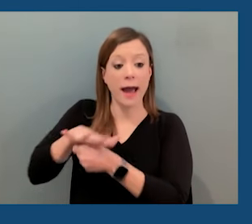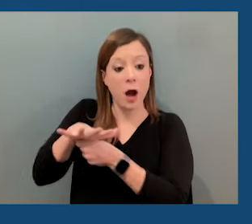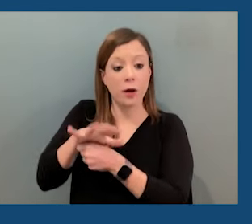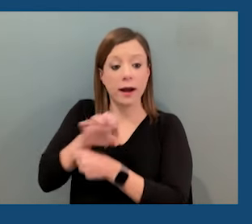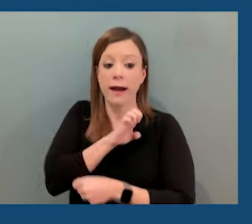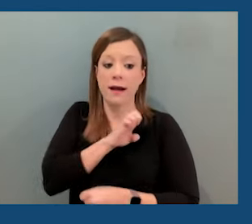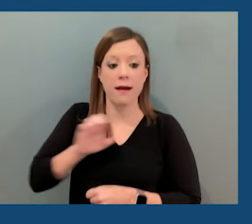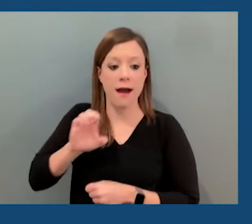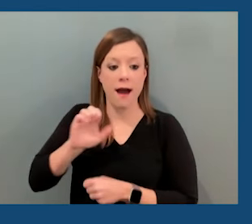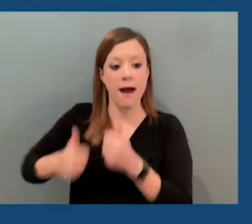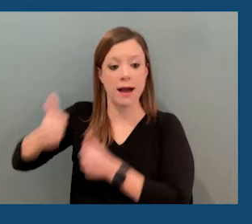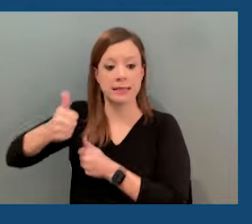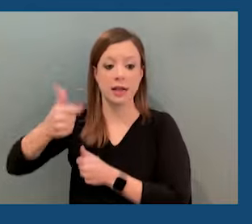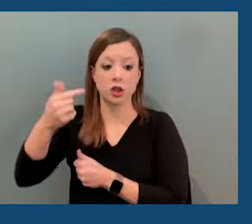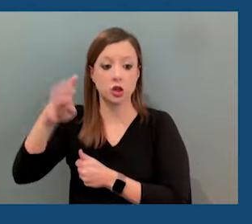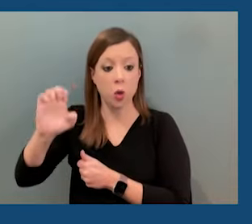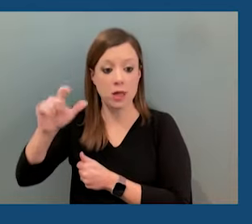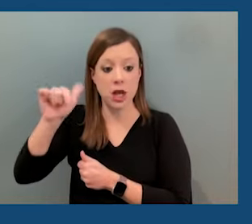thank you for